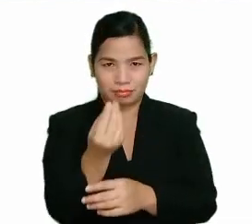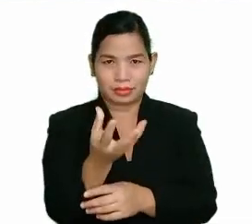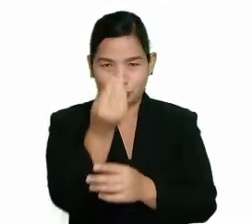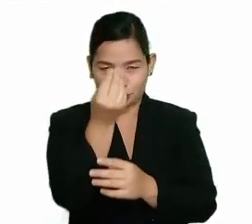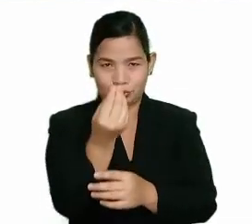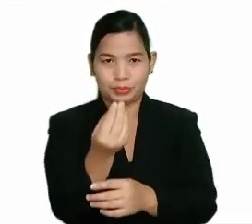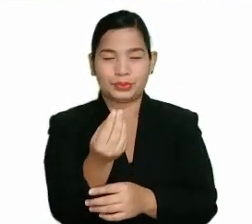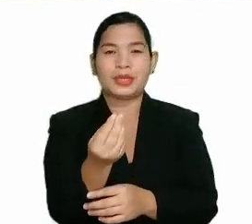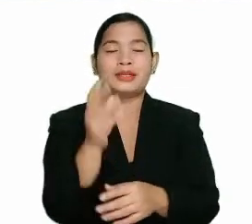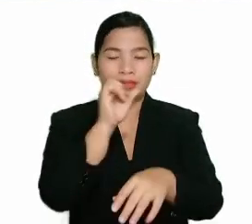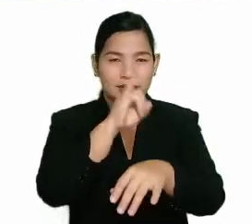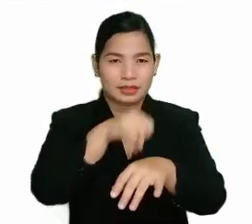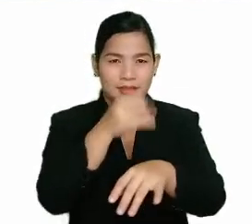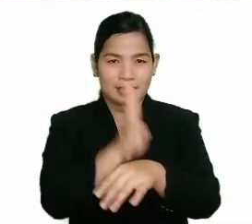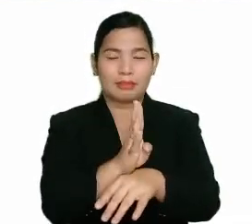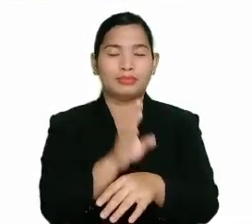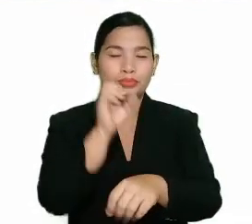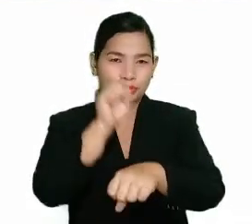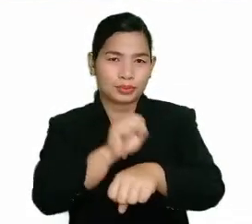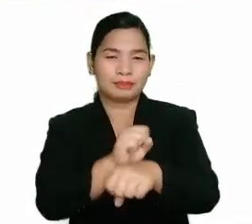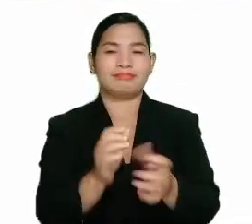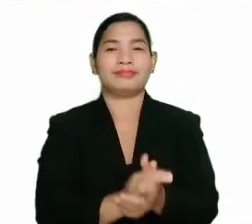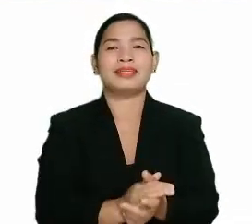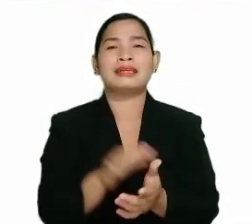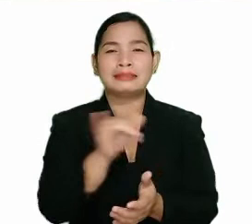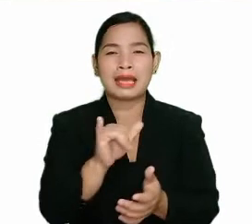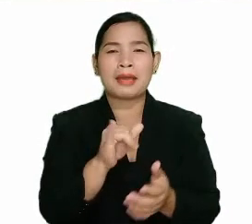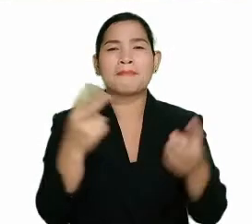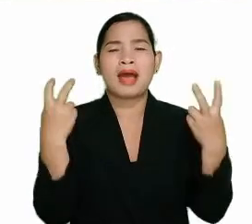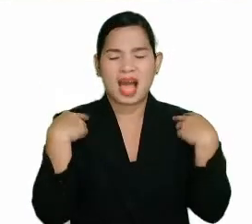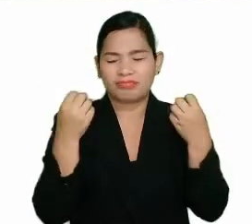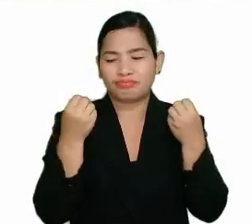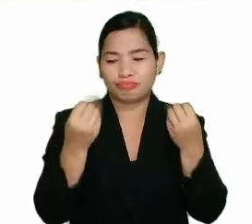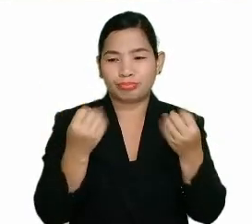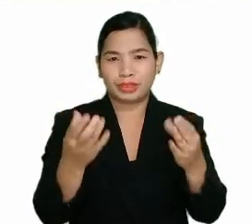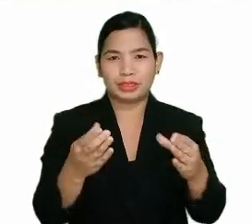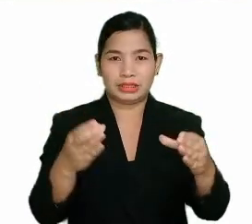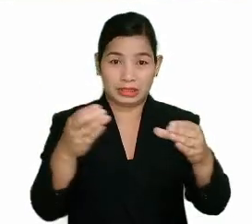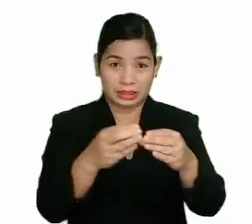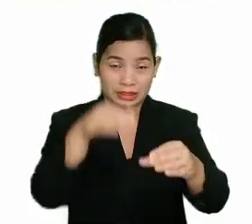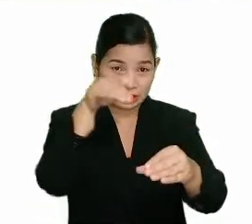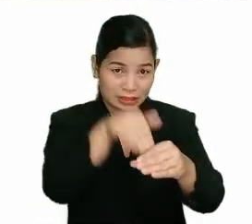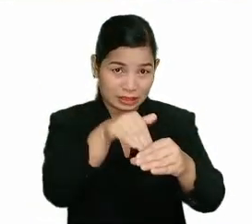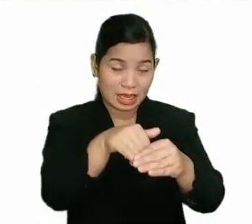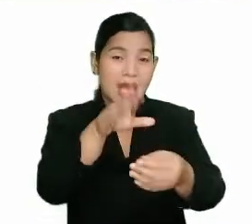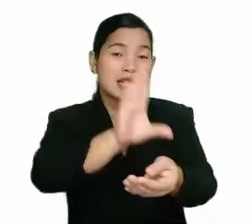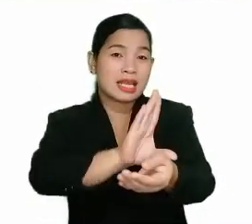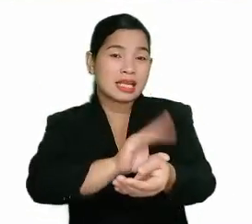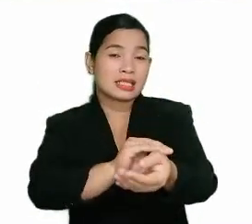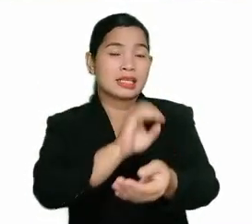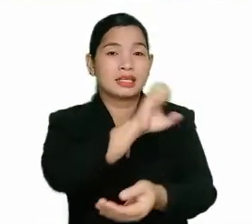project. There are a lot of organelles that are present among different